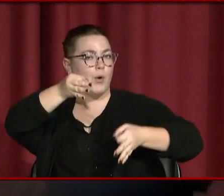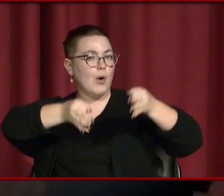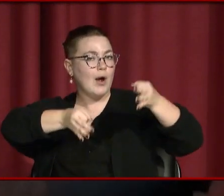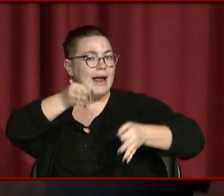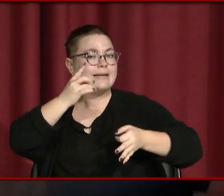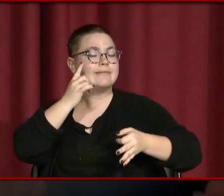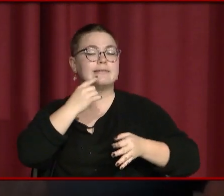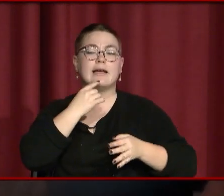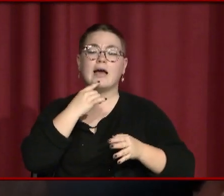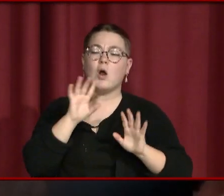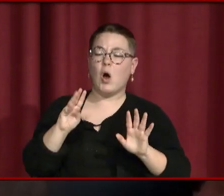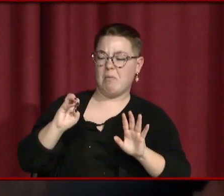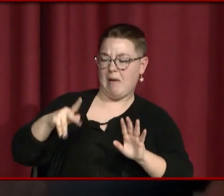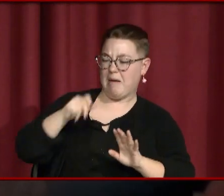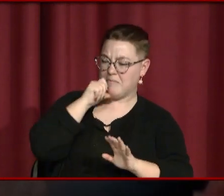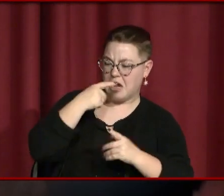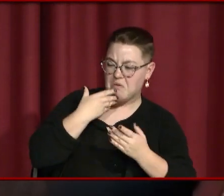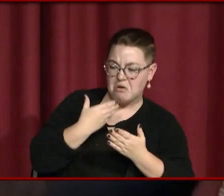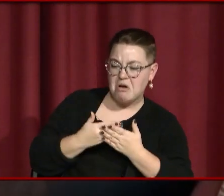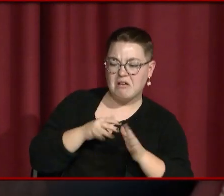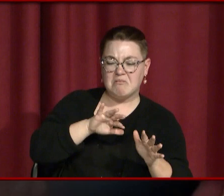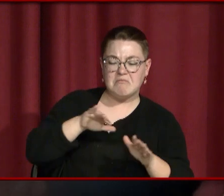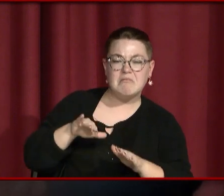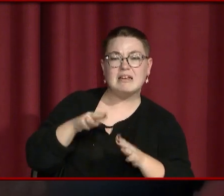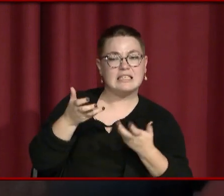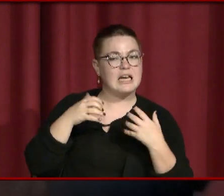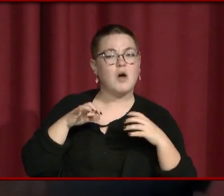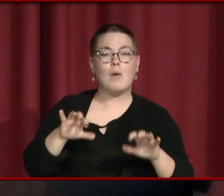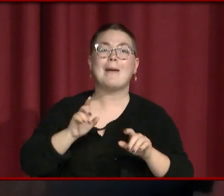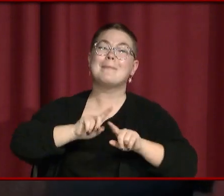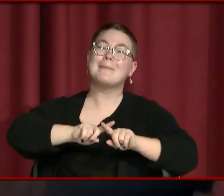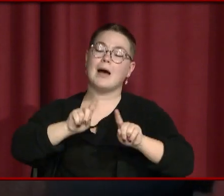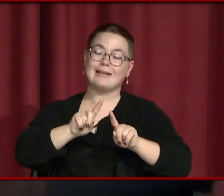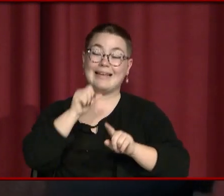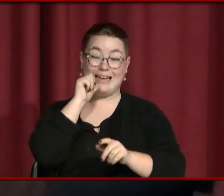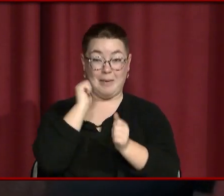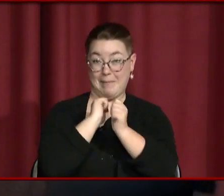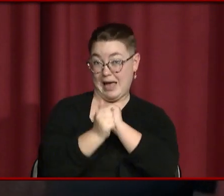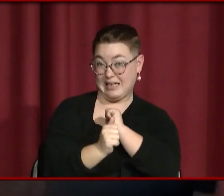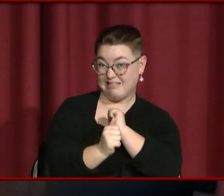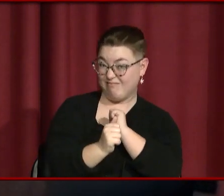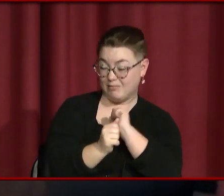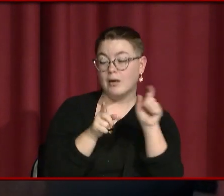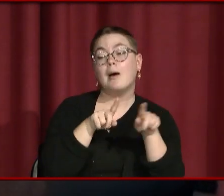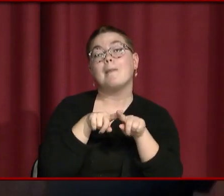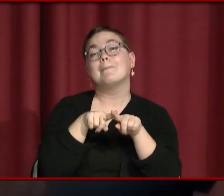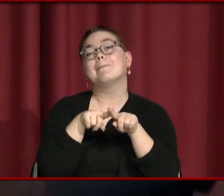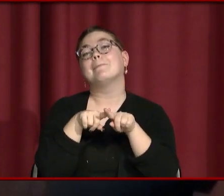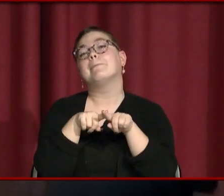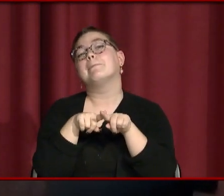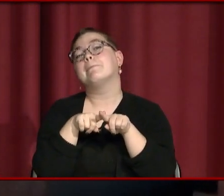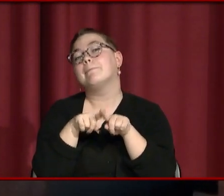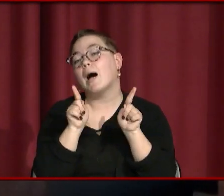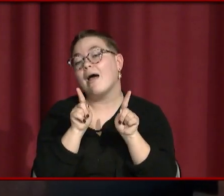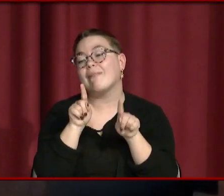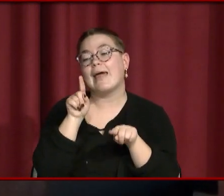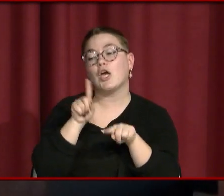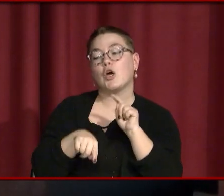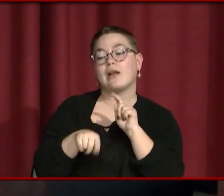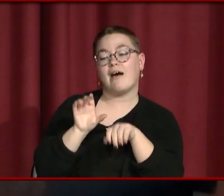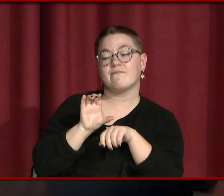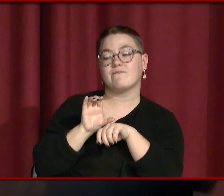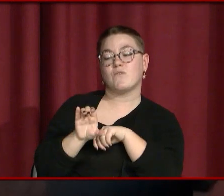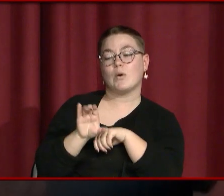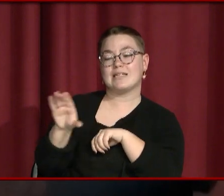the maps, didn't really have the authority to hold the redistricting commission accountable, and